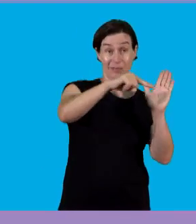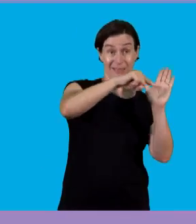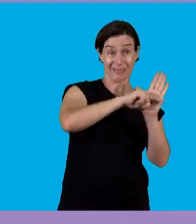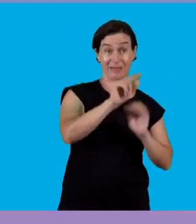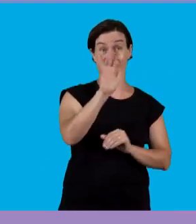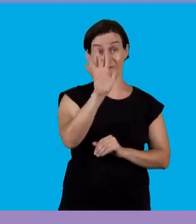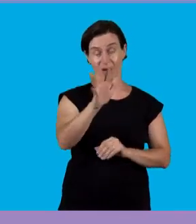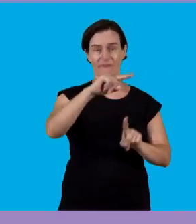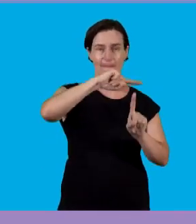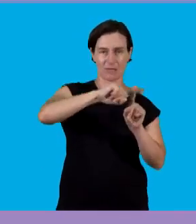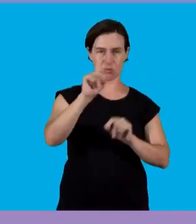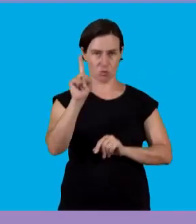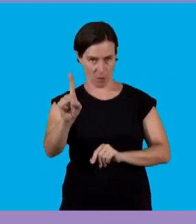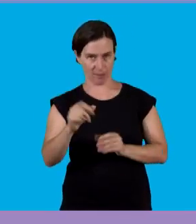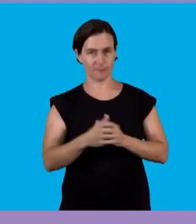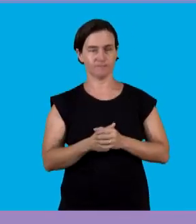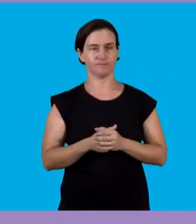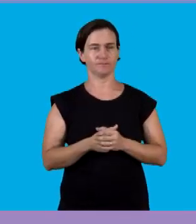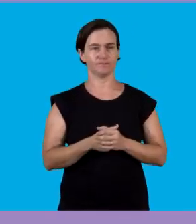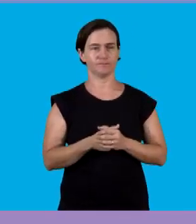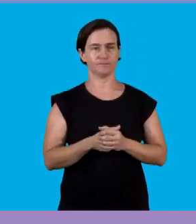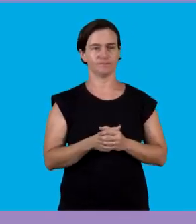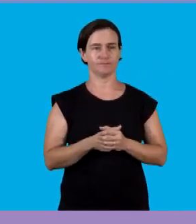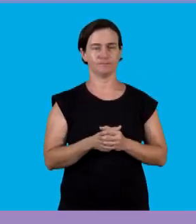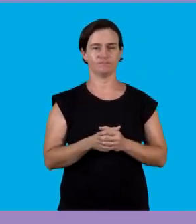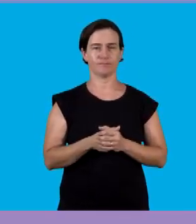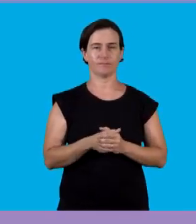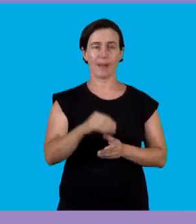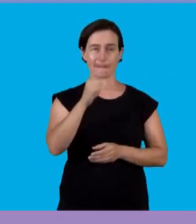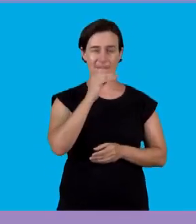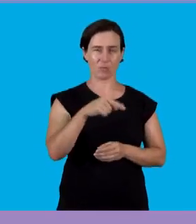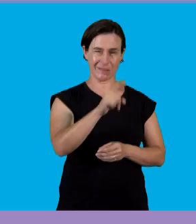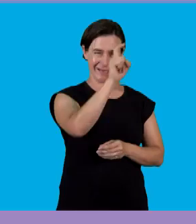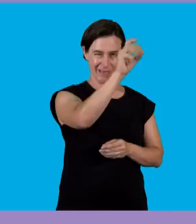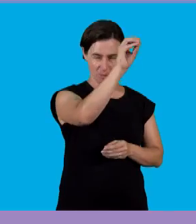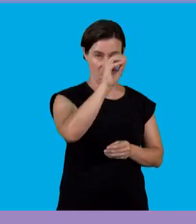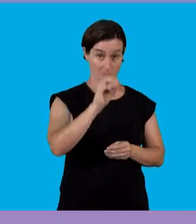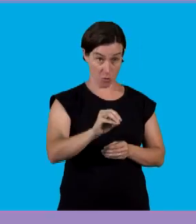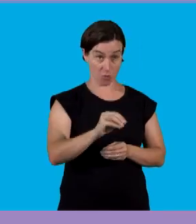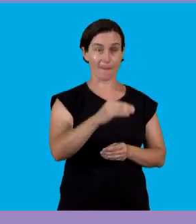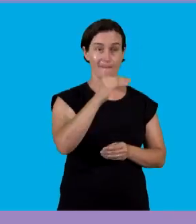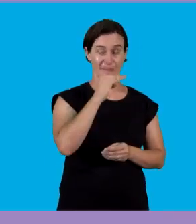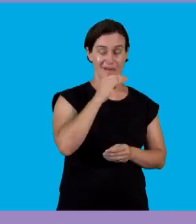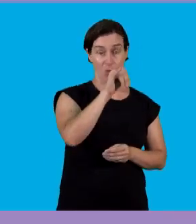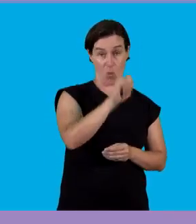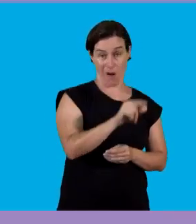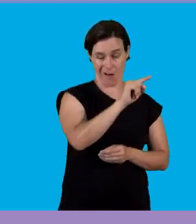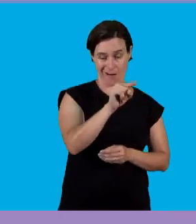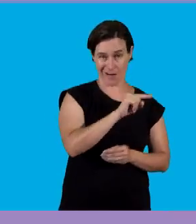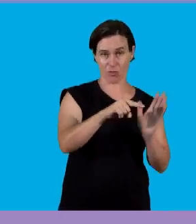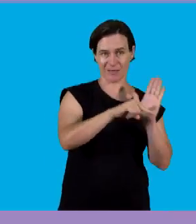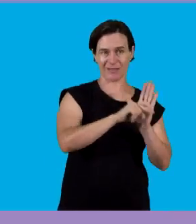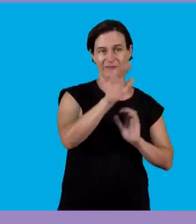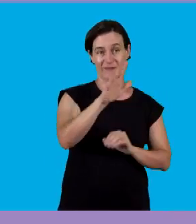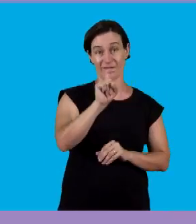plus 1, what does it mean? It means our input value was multiplied by negative 5, and then we